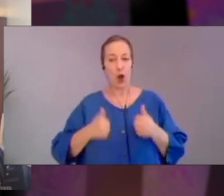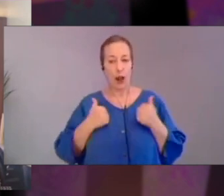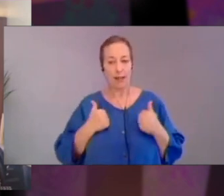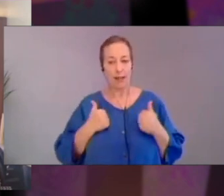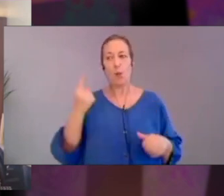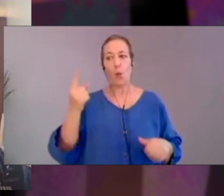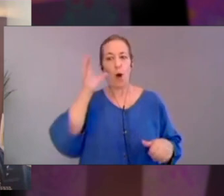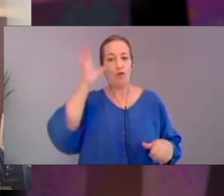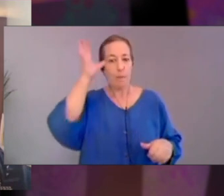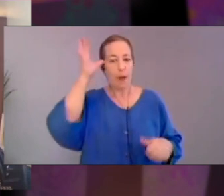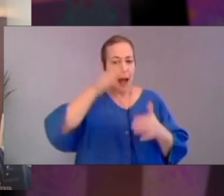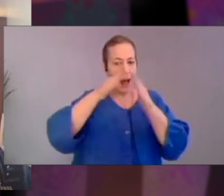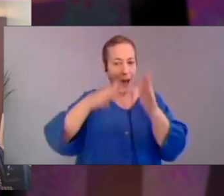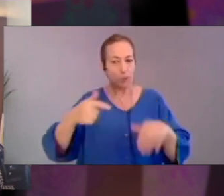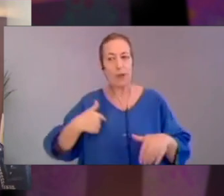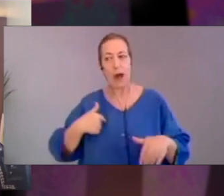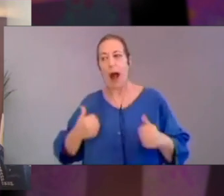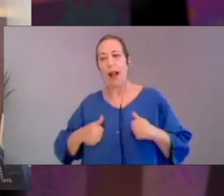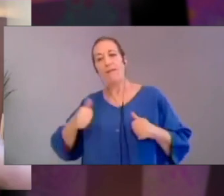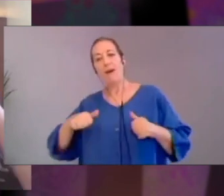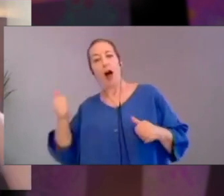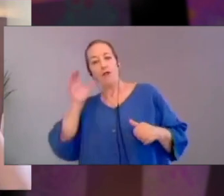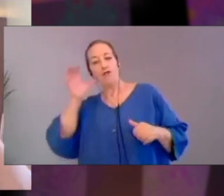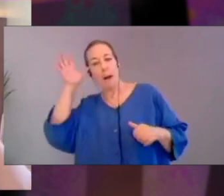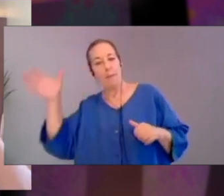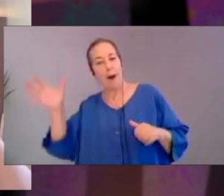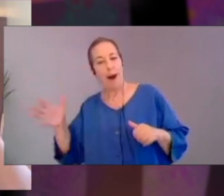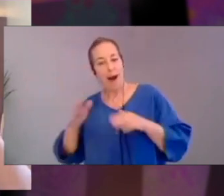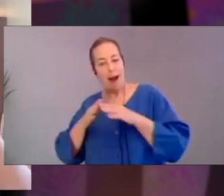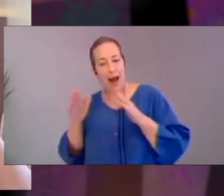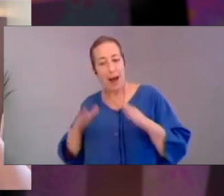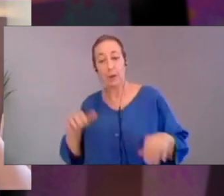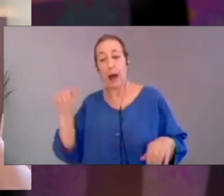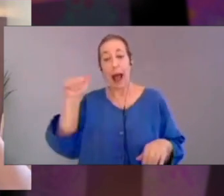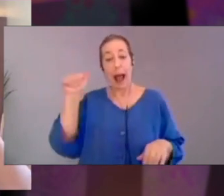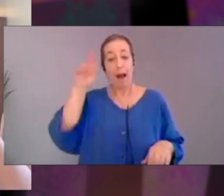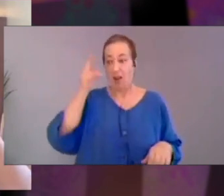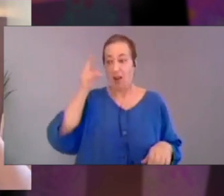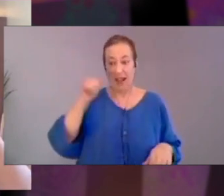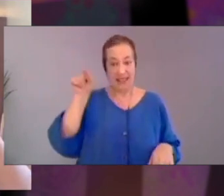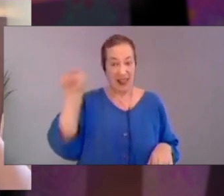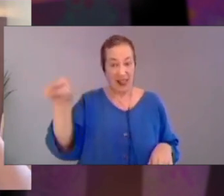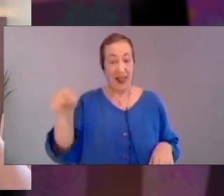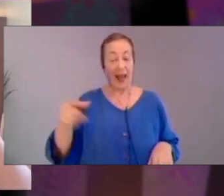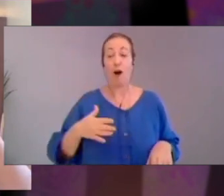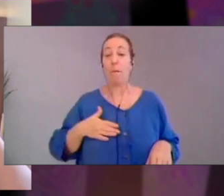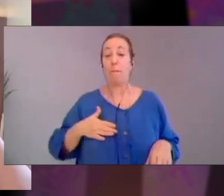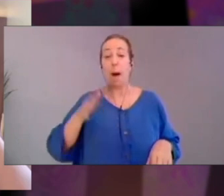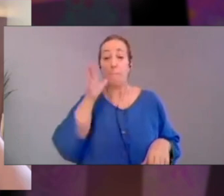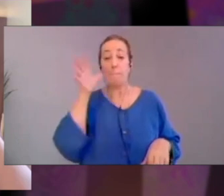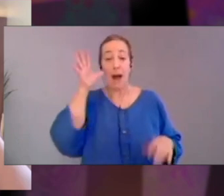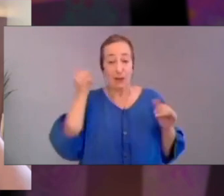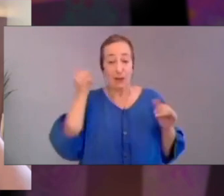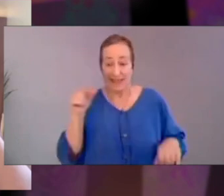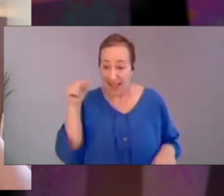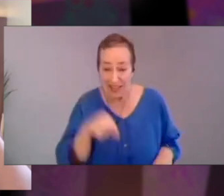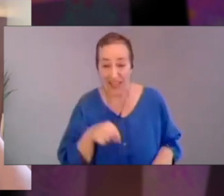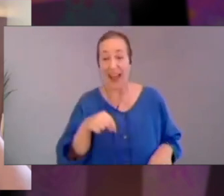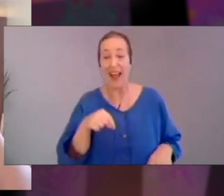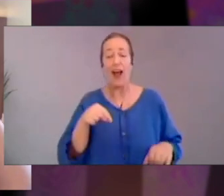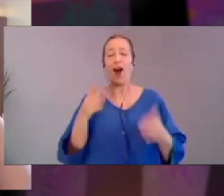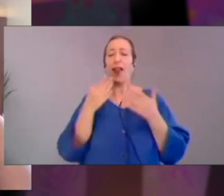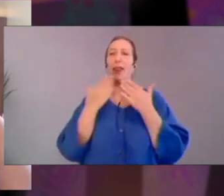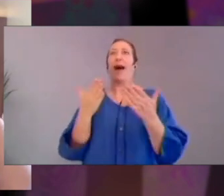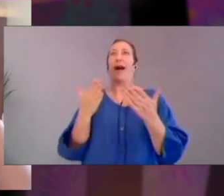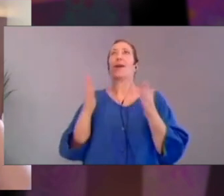grandparents' house. I live in another set. And my aunt and uncle are still there. My parents are still there, thank God. And so what